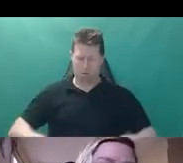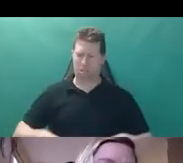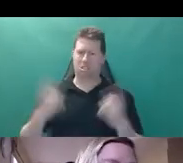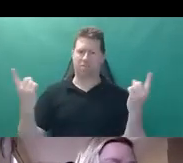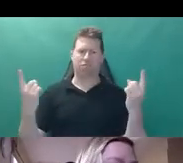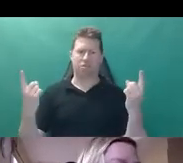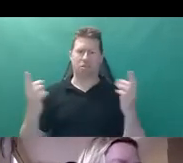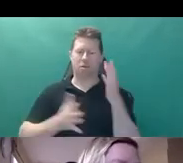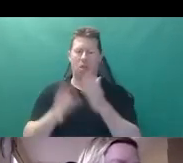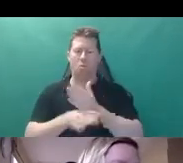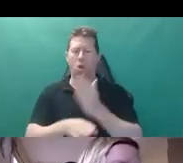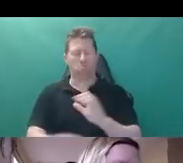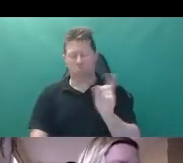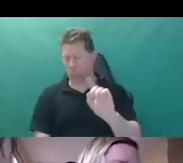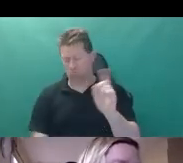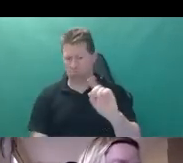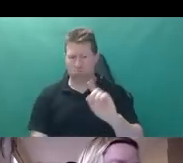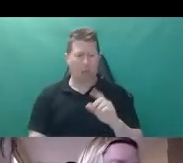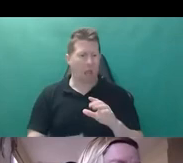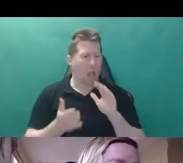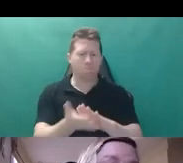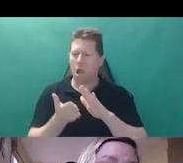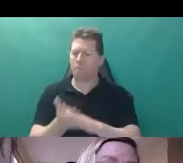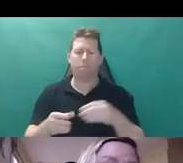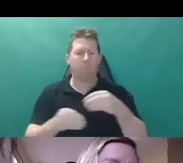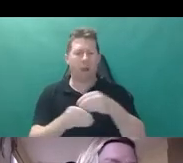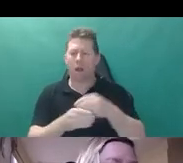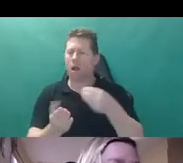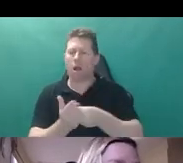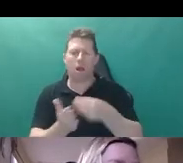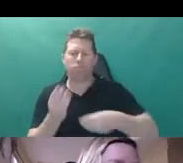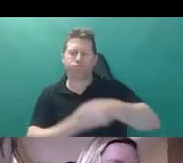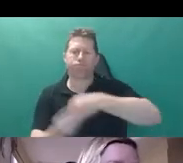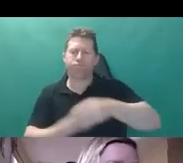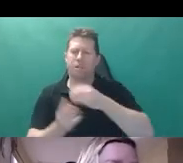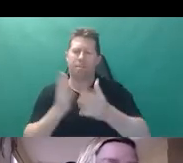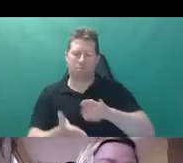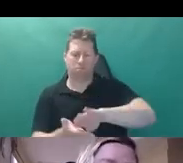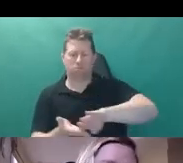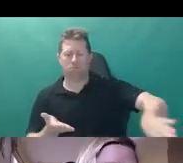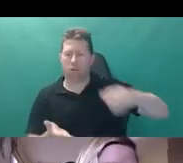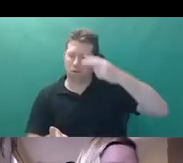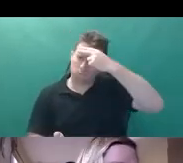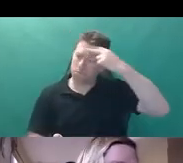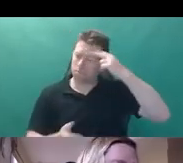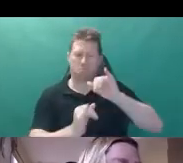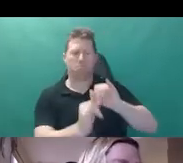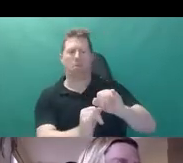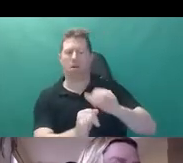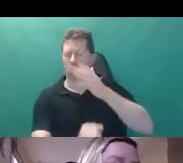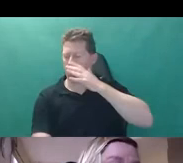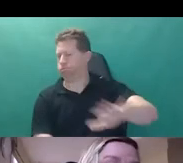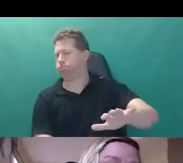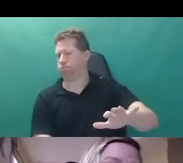to work and be an economic unit and because of this they were excluded, stigmatized and shunned by society. They were